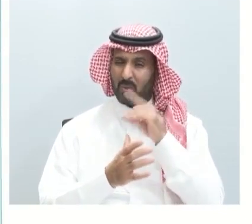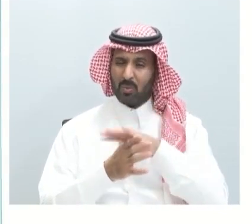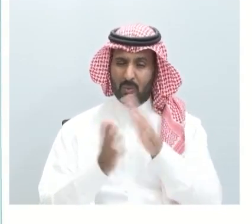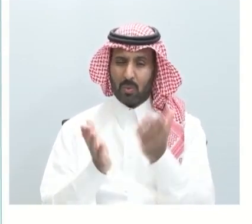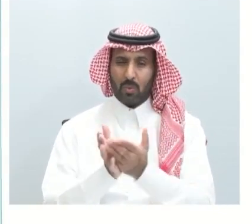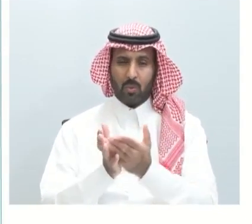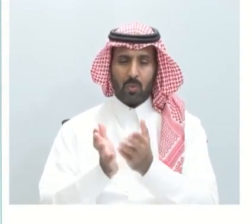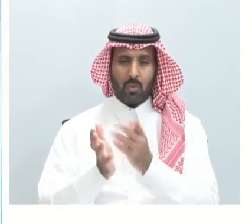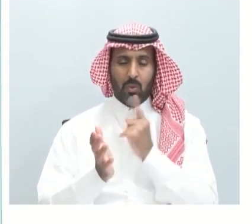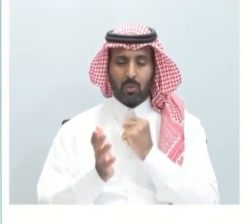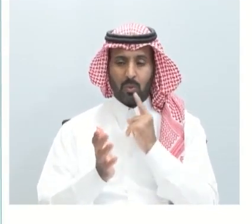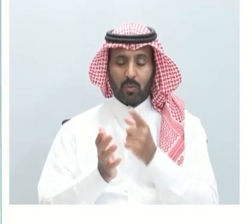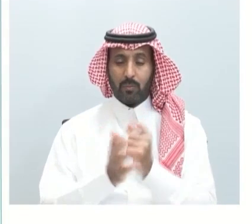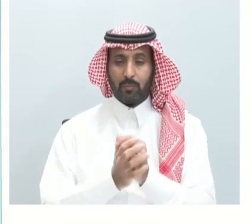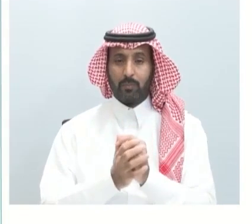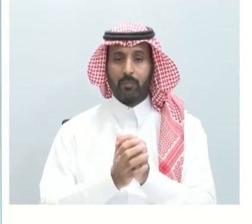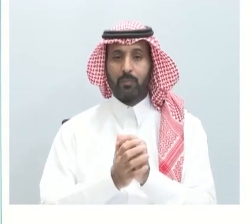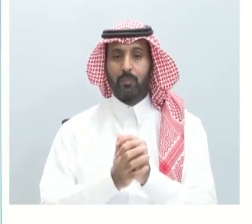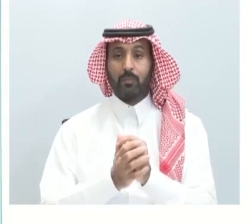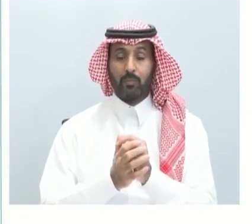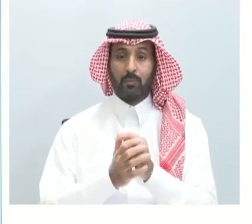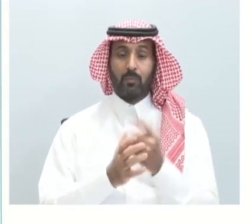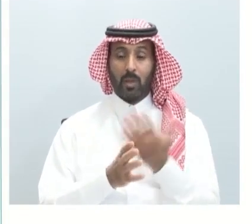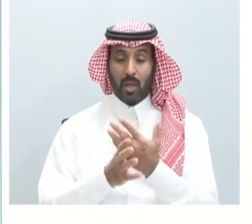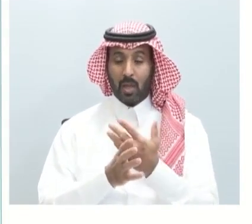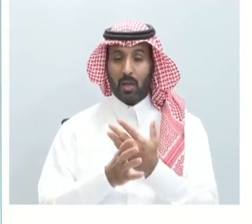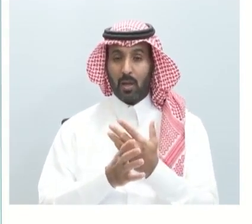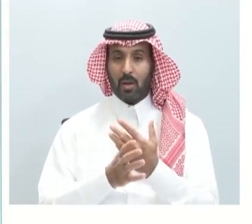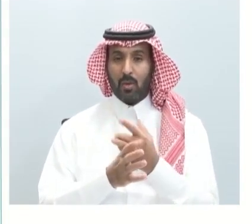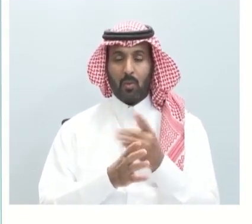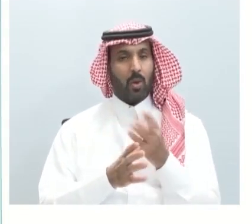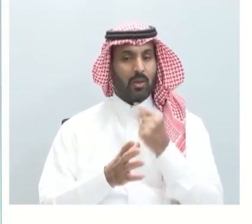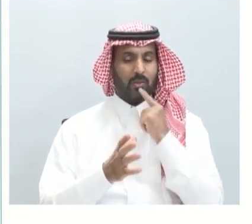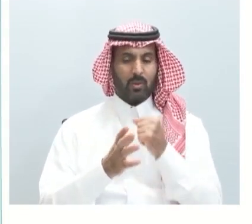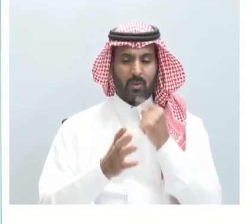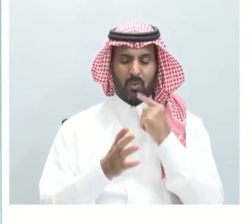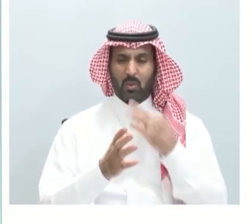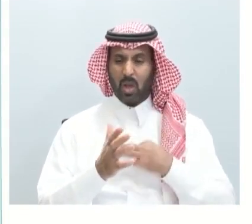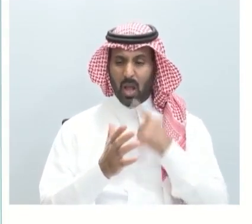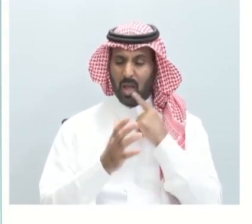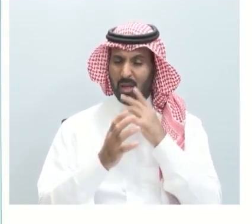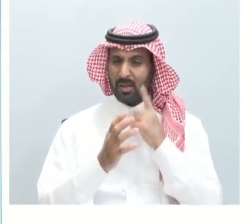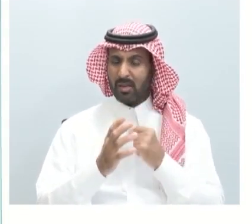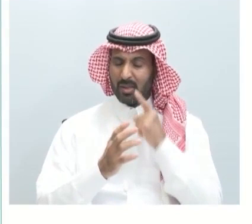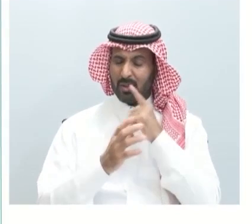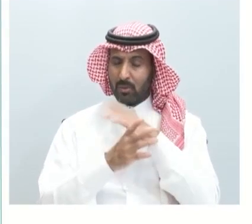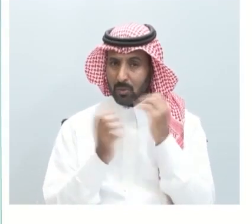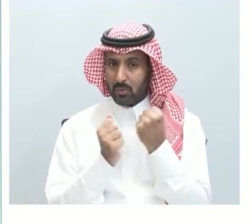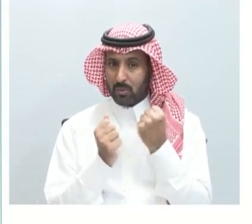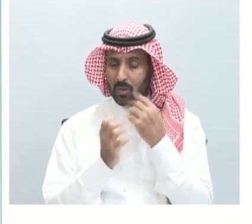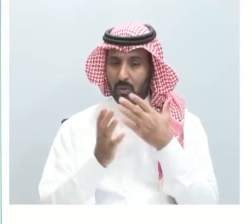rooms? And the word here is claustrophobic. Why don't you like small rooms? And the word here is